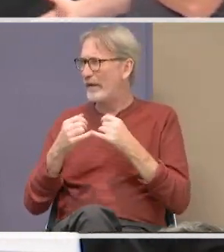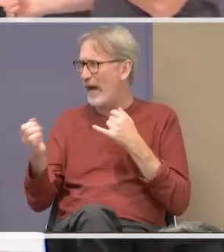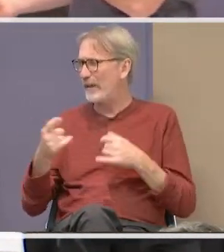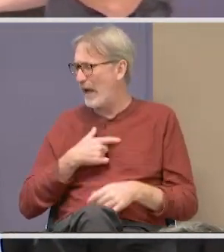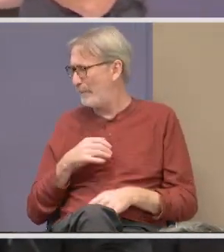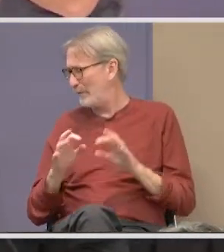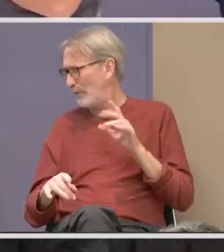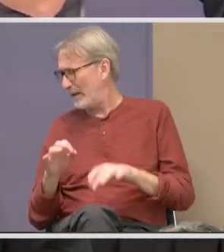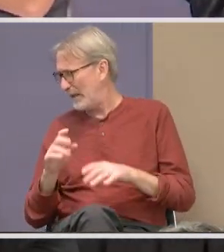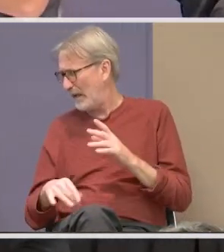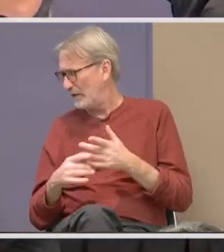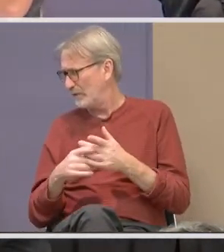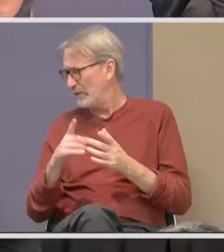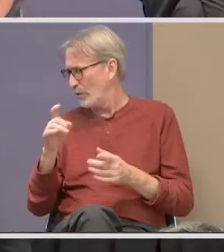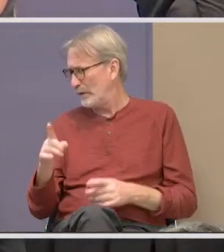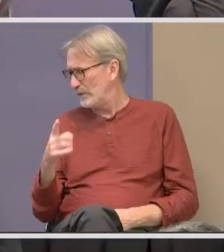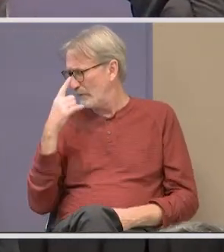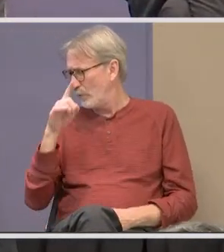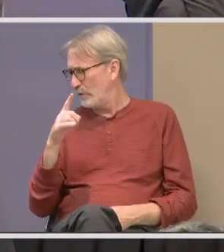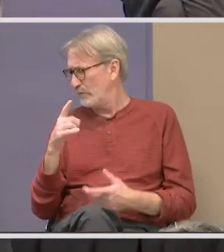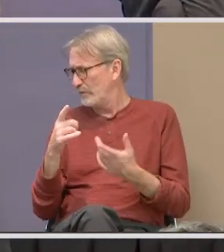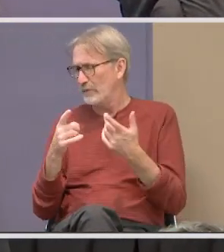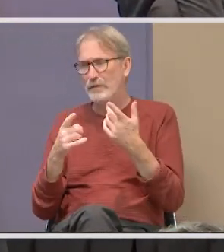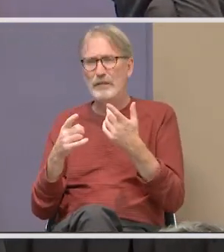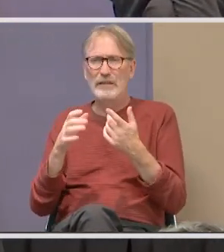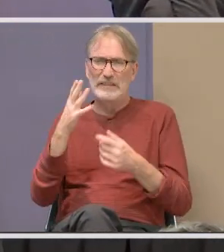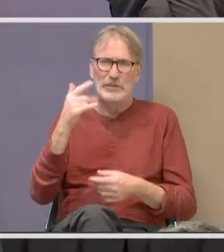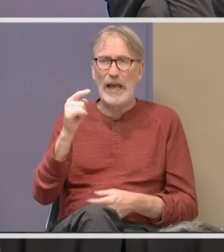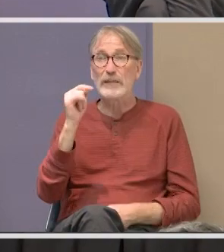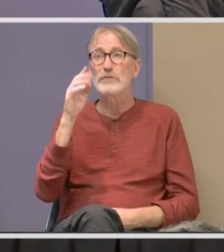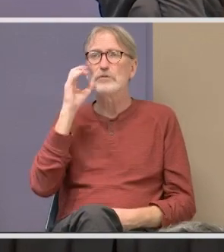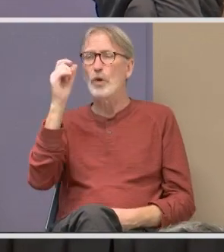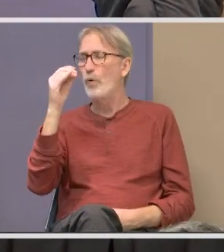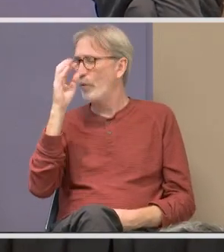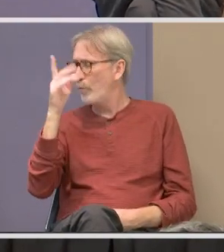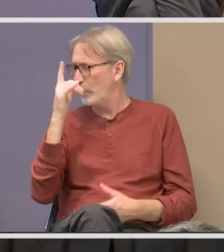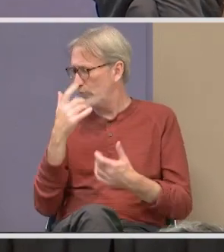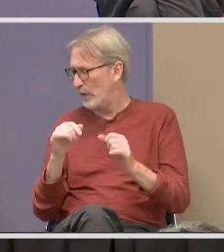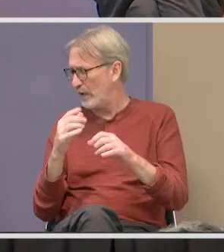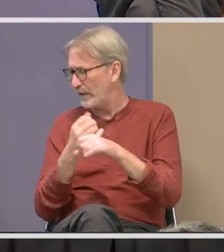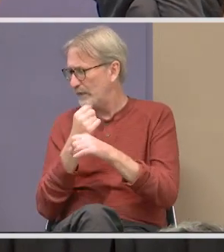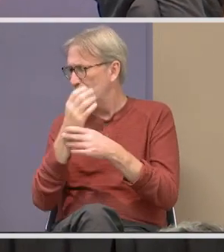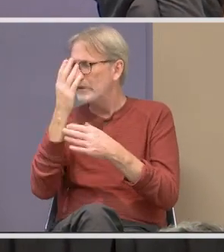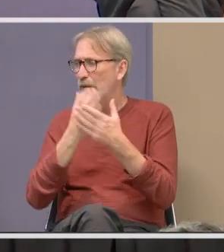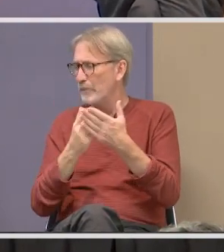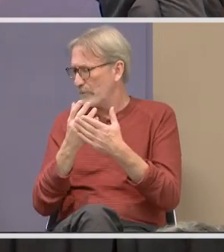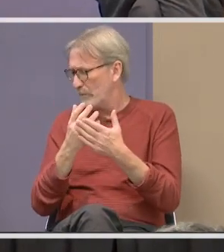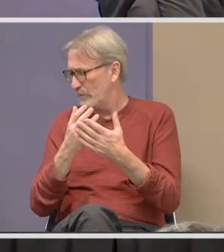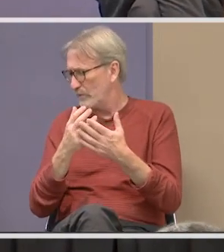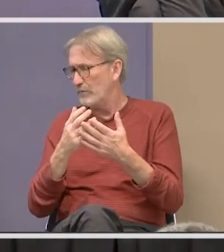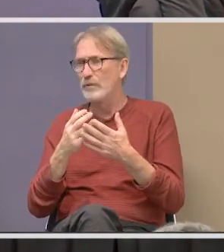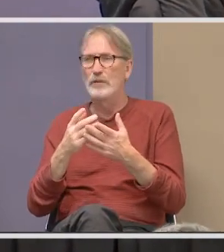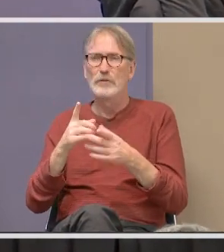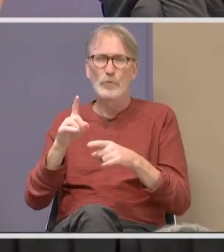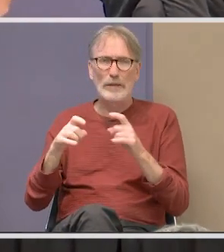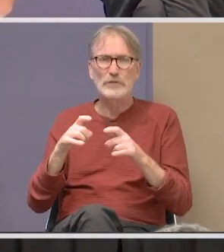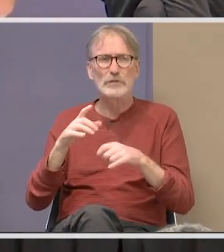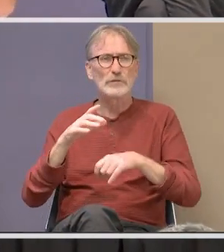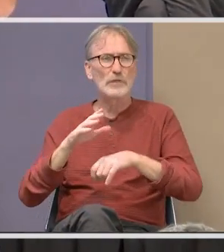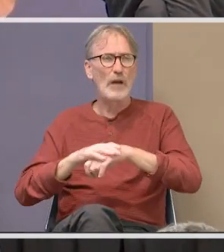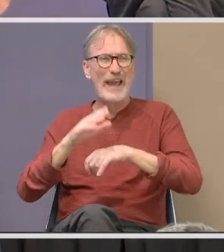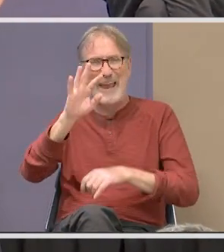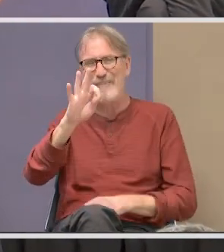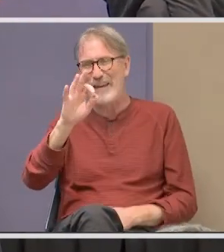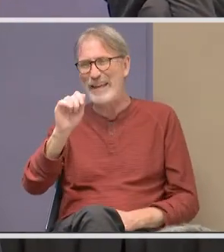taking down questions from the chat as well, so we'll try and compile some of these answers into something on the FAQ that anybody